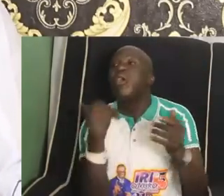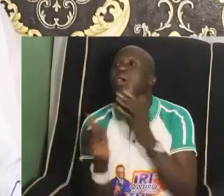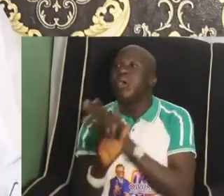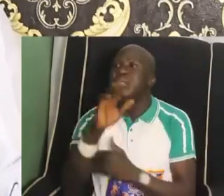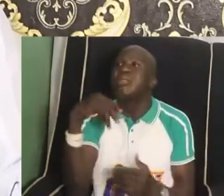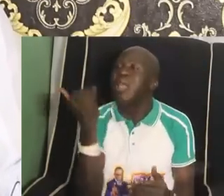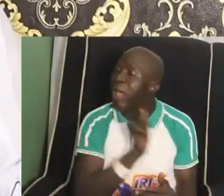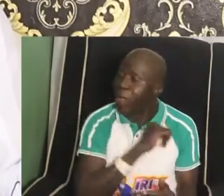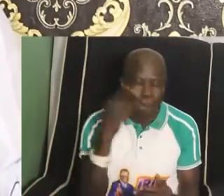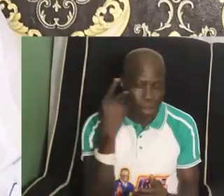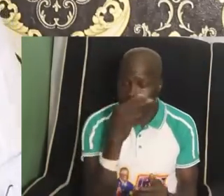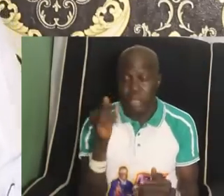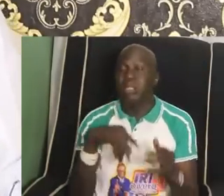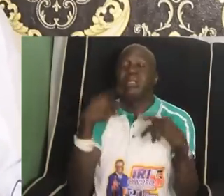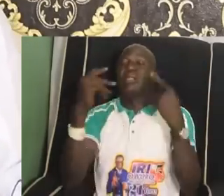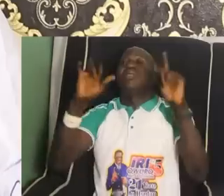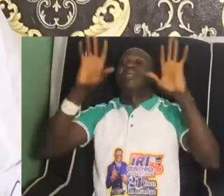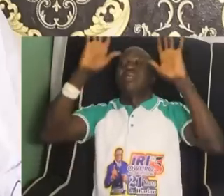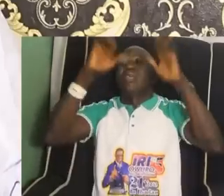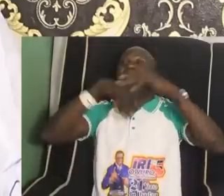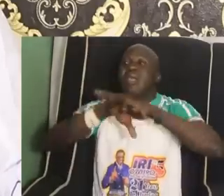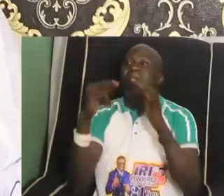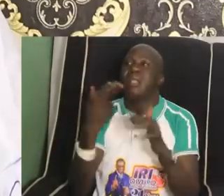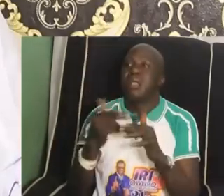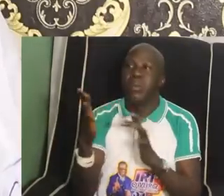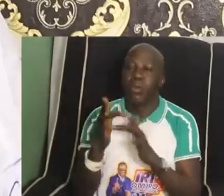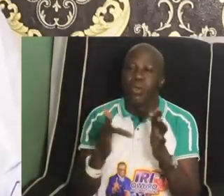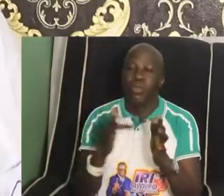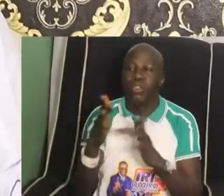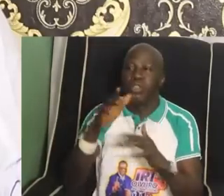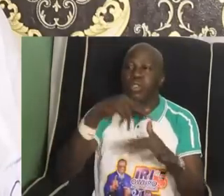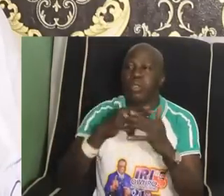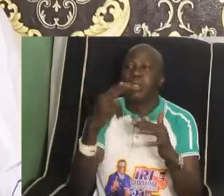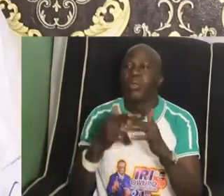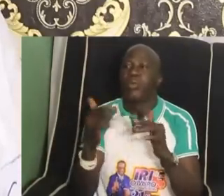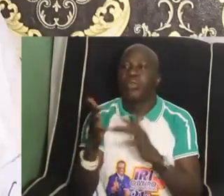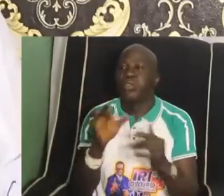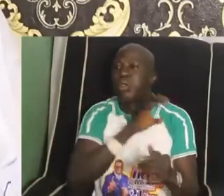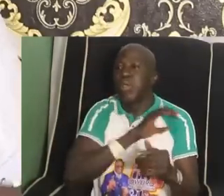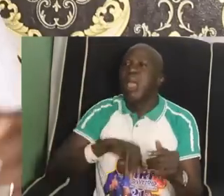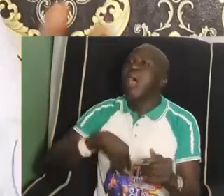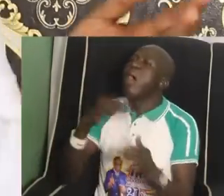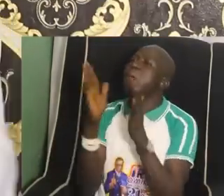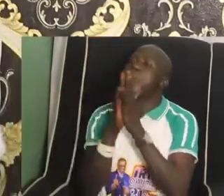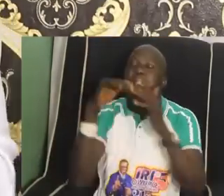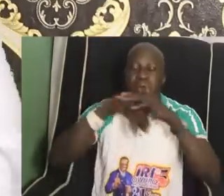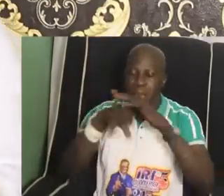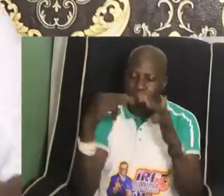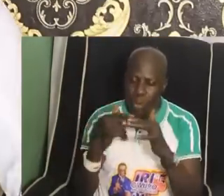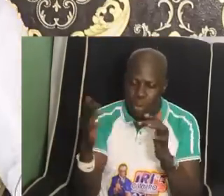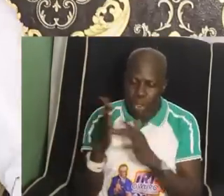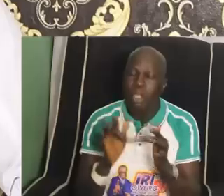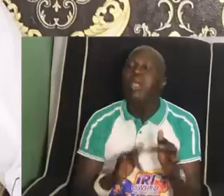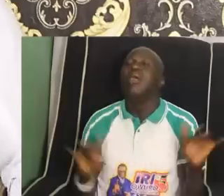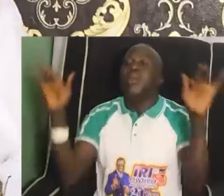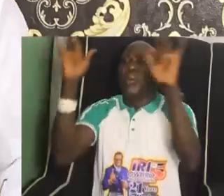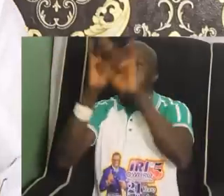I will not tell you, thus says the Lord, that you not see the sign in the name of Jesus, in the name of Jesus Christ. I pray in the name of the